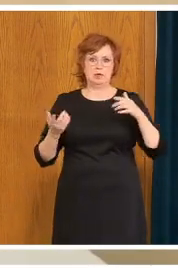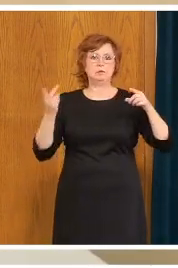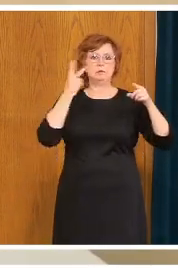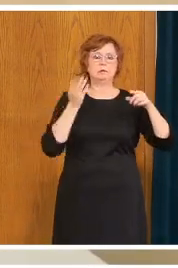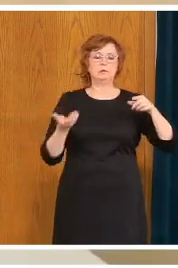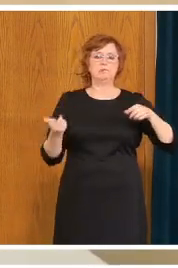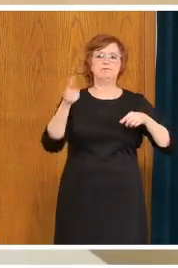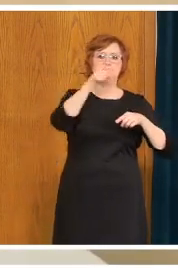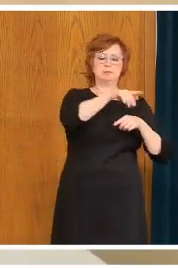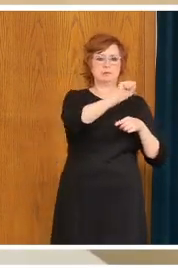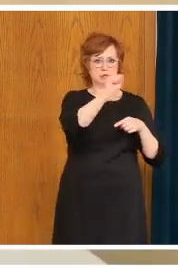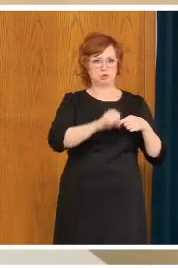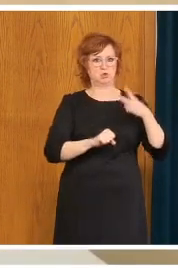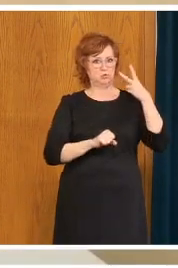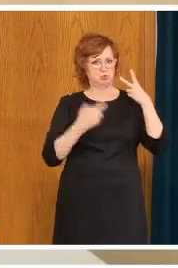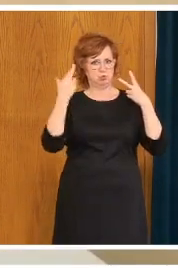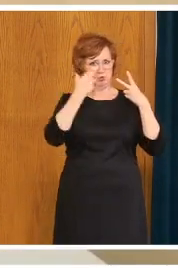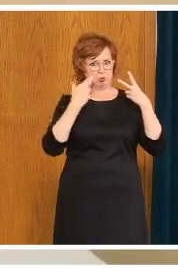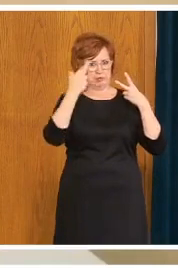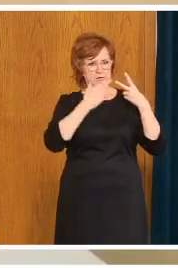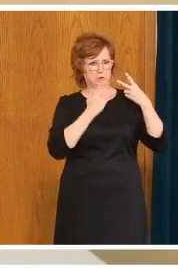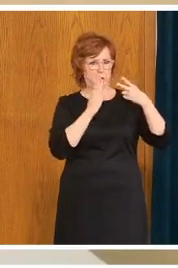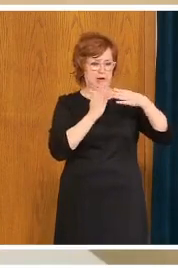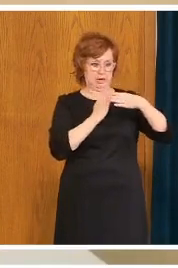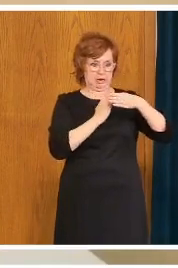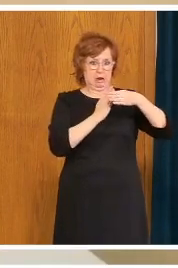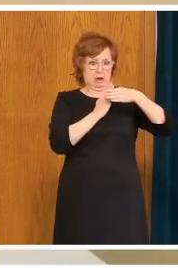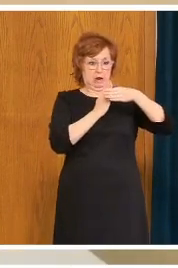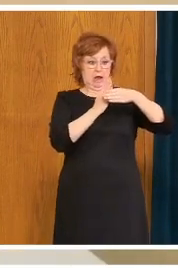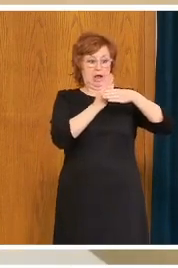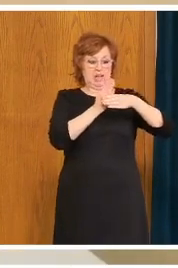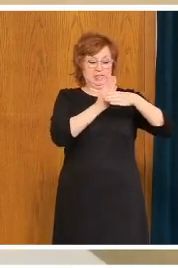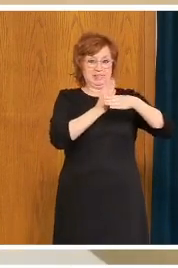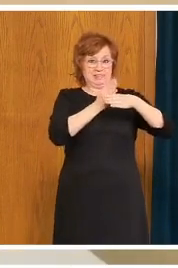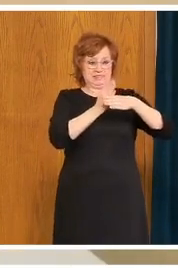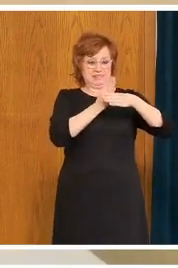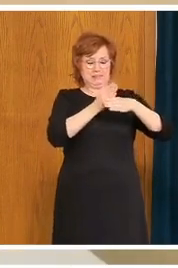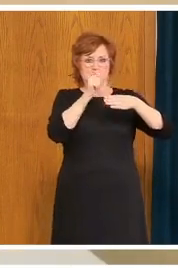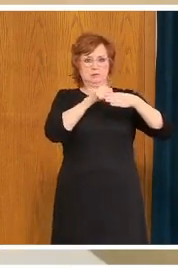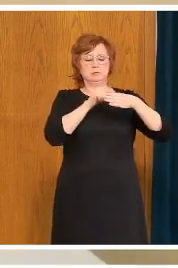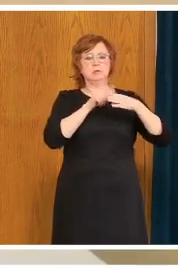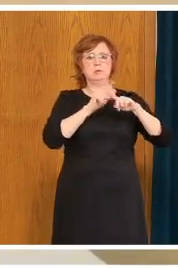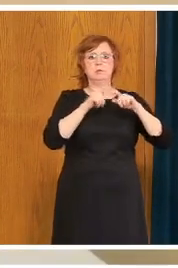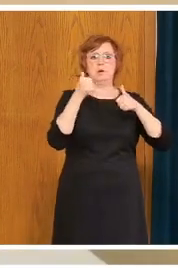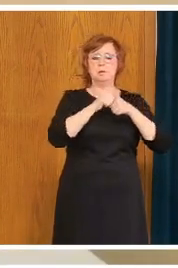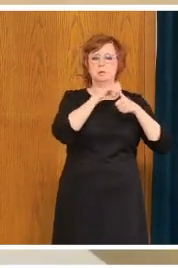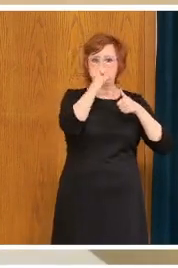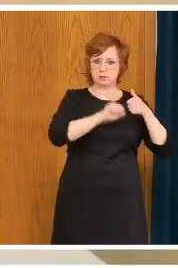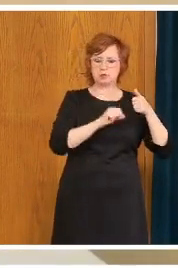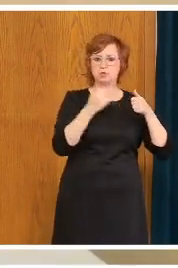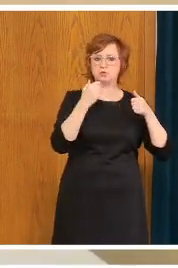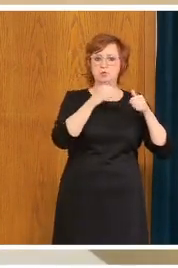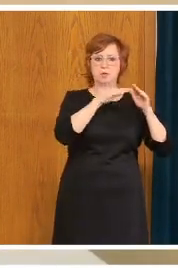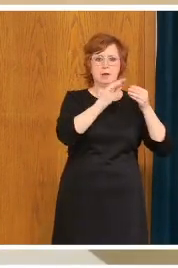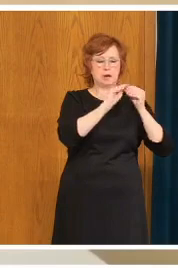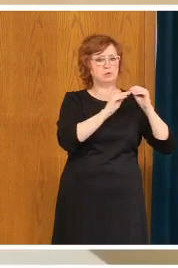cusp because of 2 things. One, while their overall numbers remained low throughout March, while numbers in Regina were